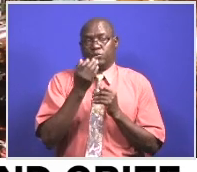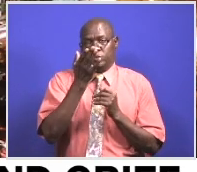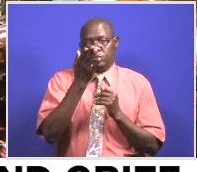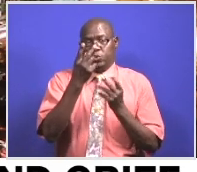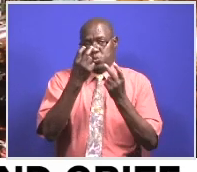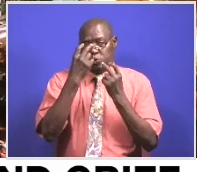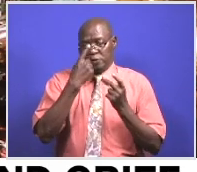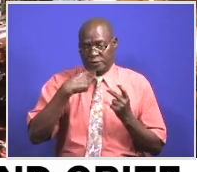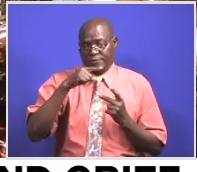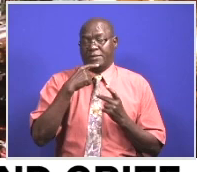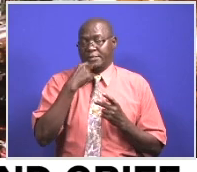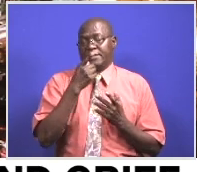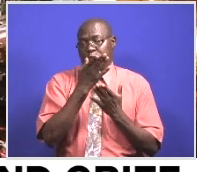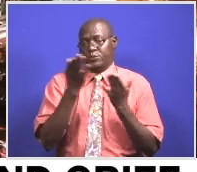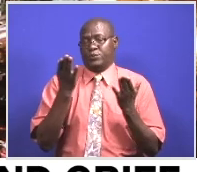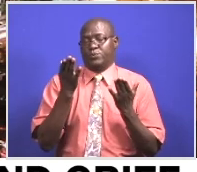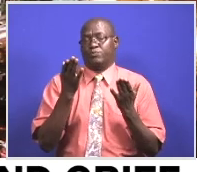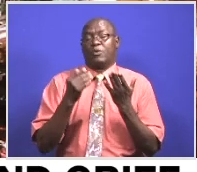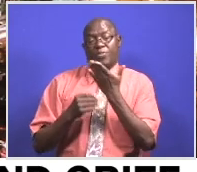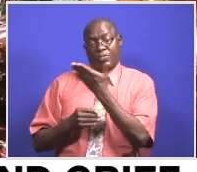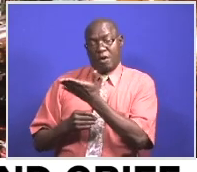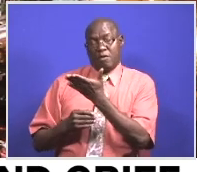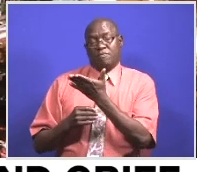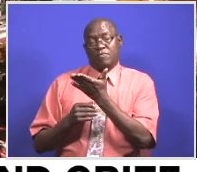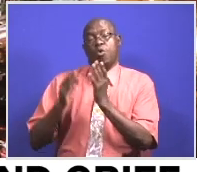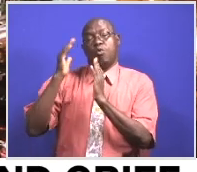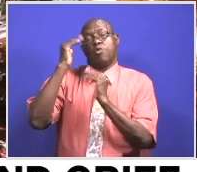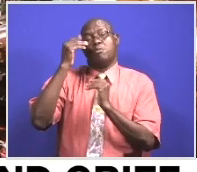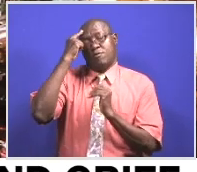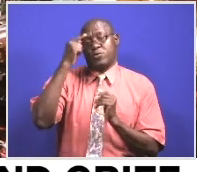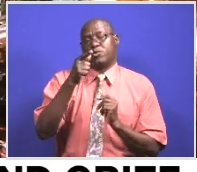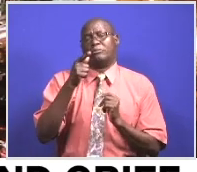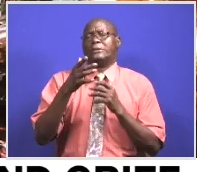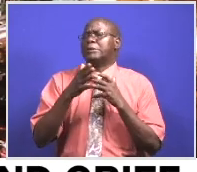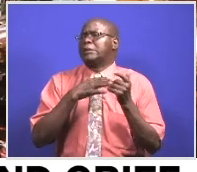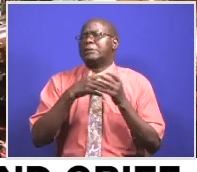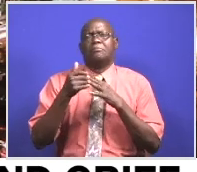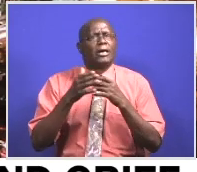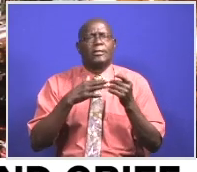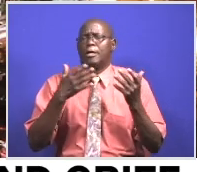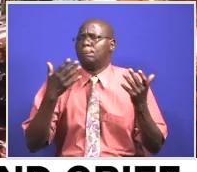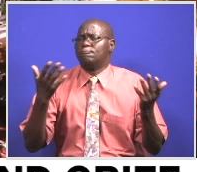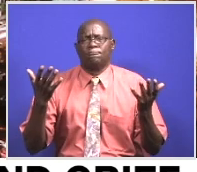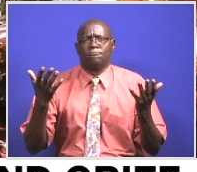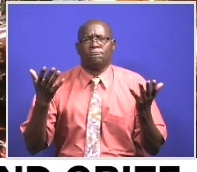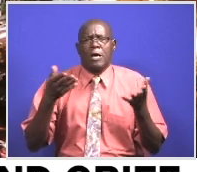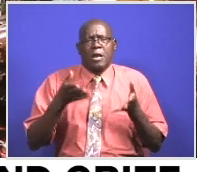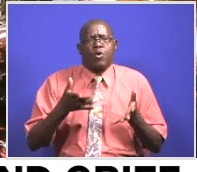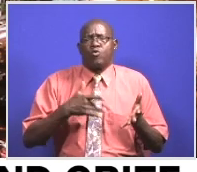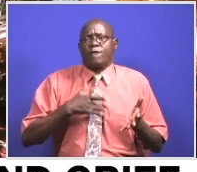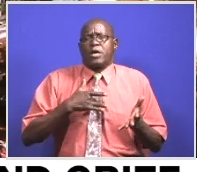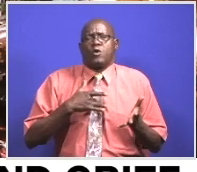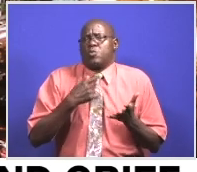you, there is a hope for you. It does not matter where you are at right now.